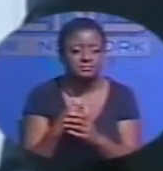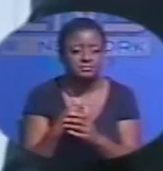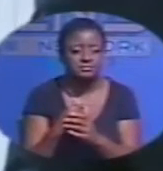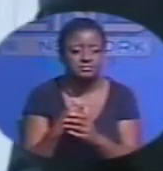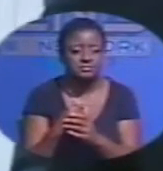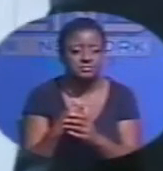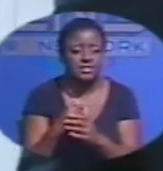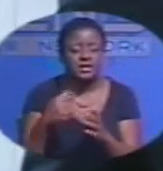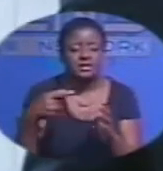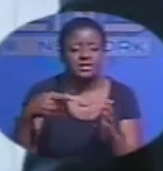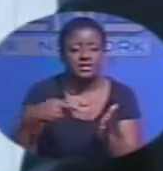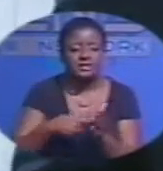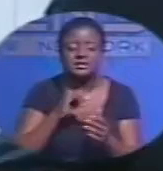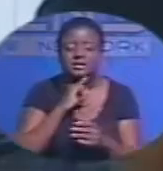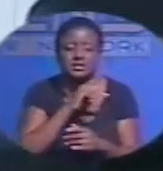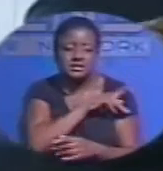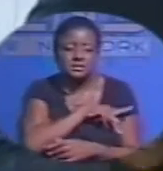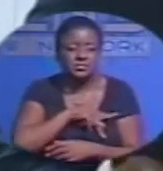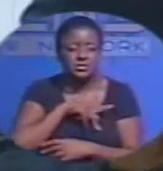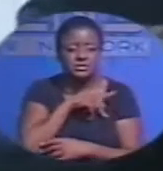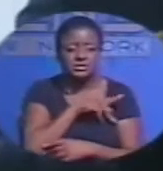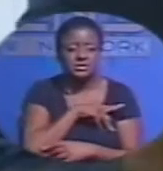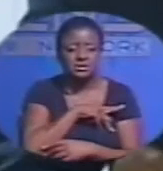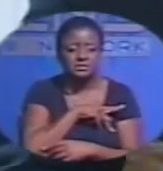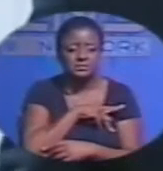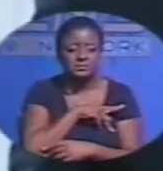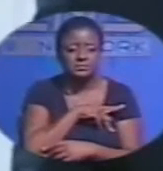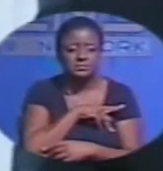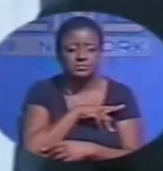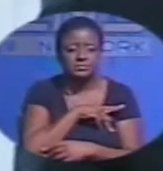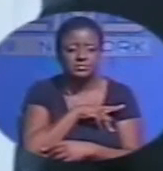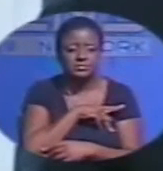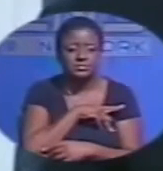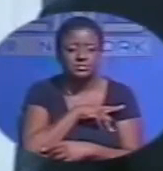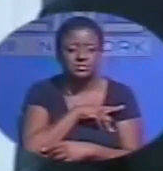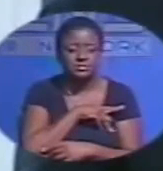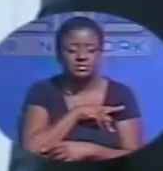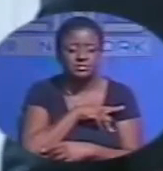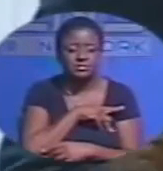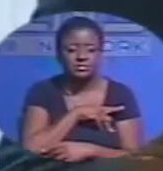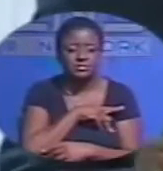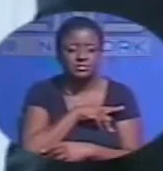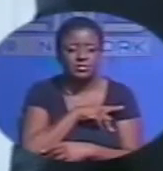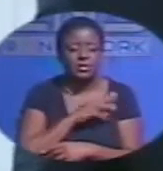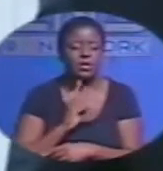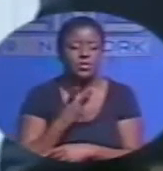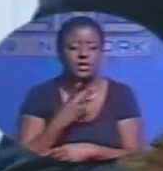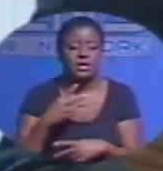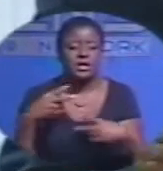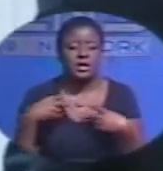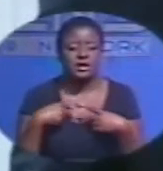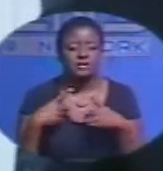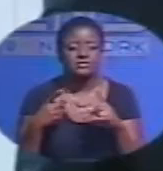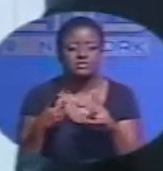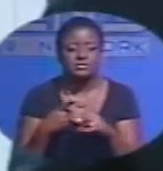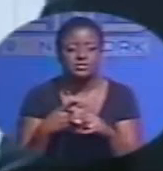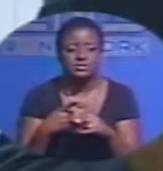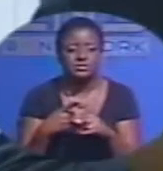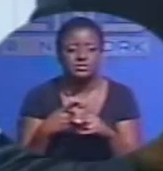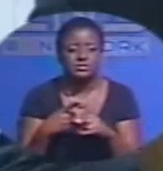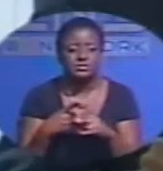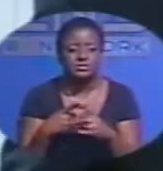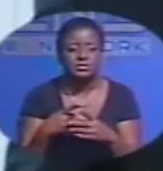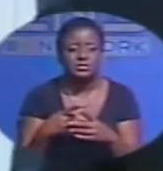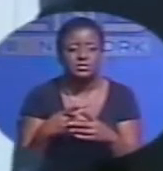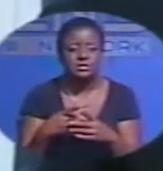This is very personal, that we have to improve these communities, one by one, person by person, and